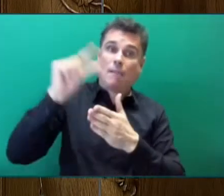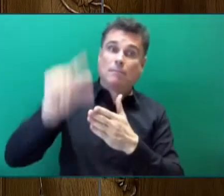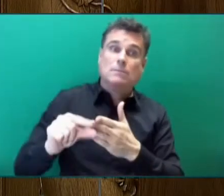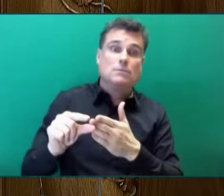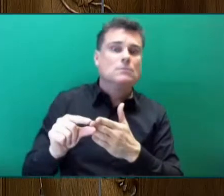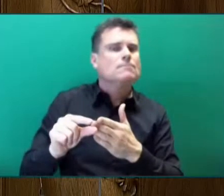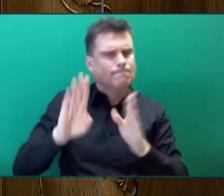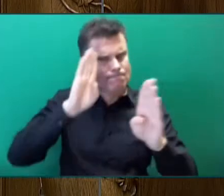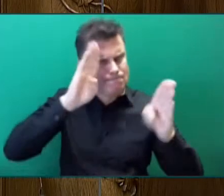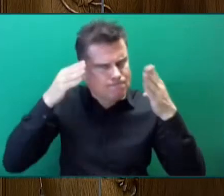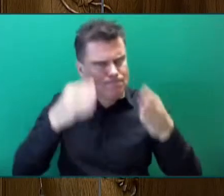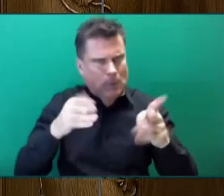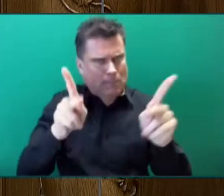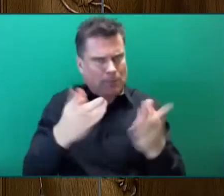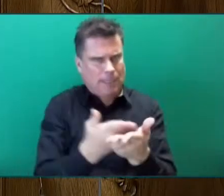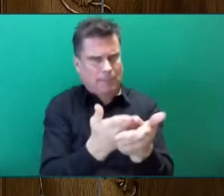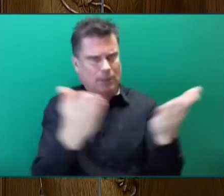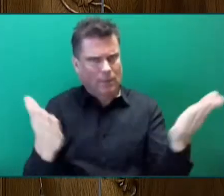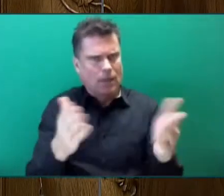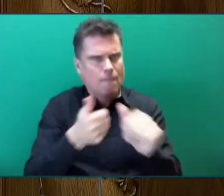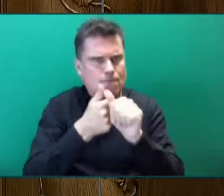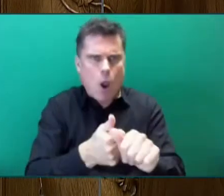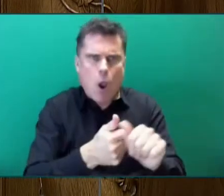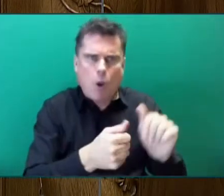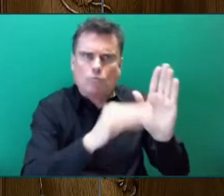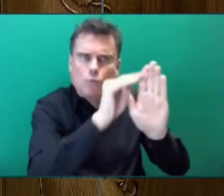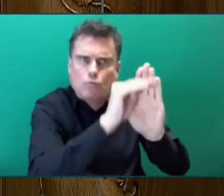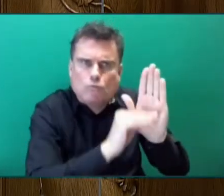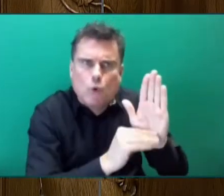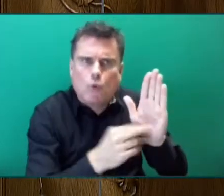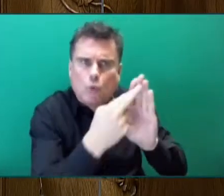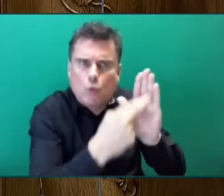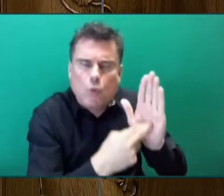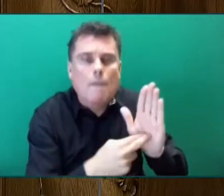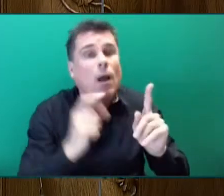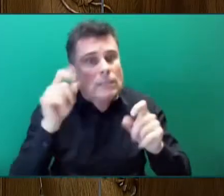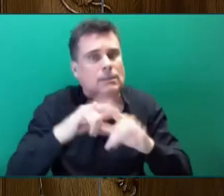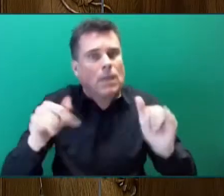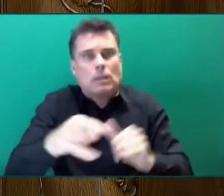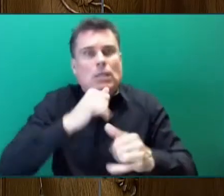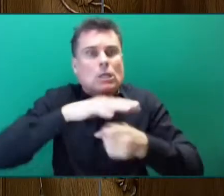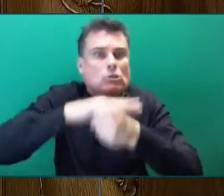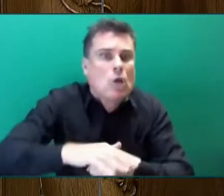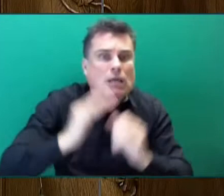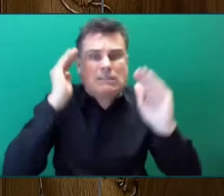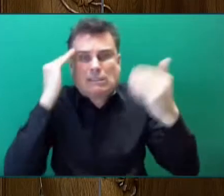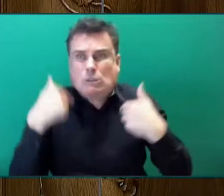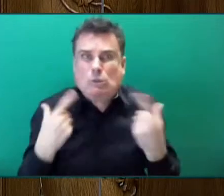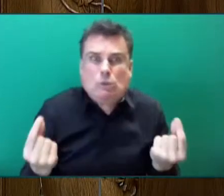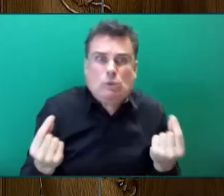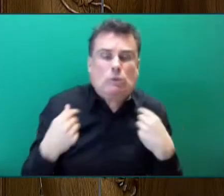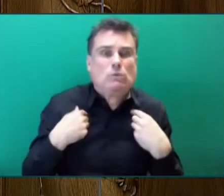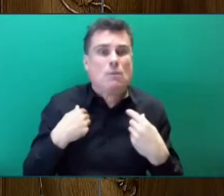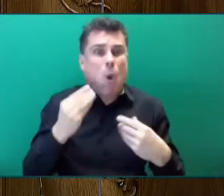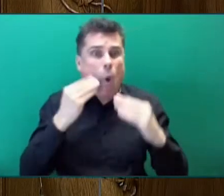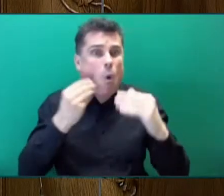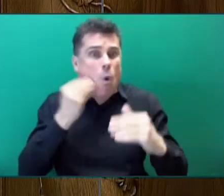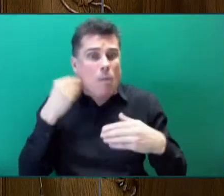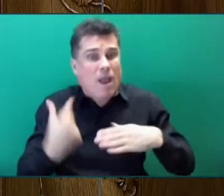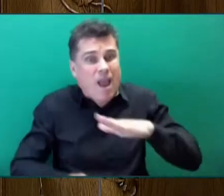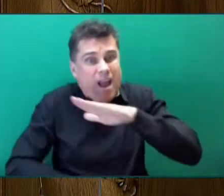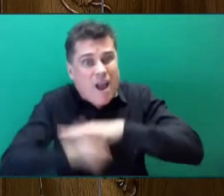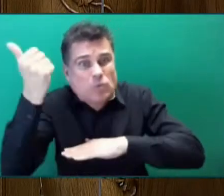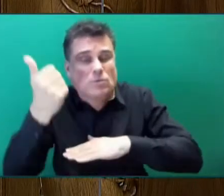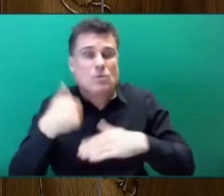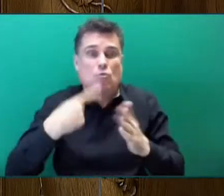homes. Businesses received help through property tax cuts, deferred tax payments, and BC Hydro rate relief.